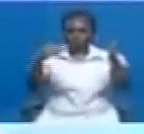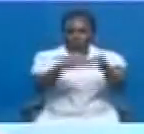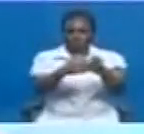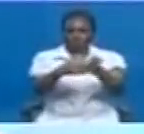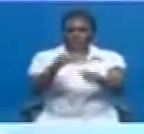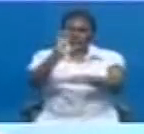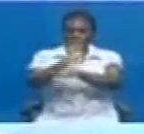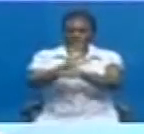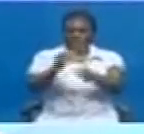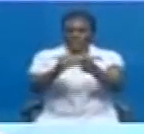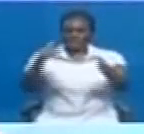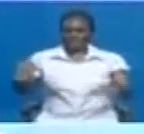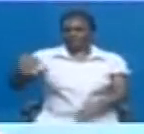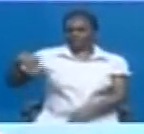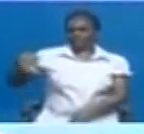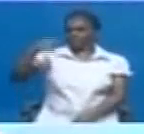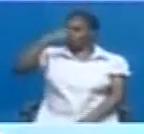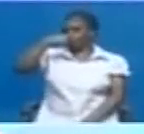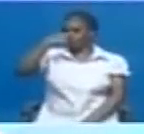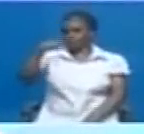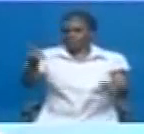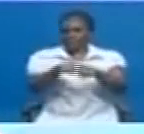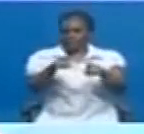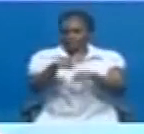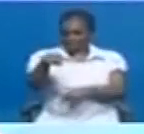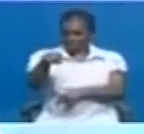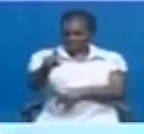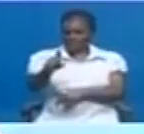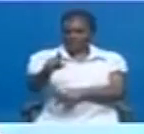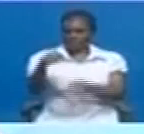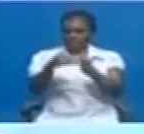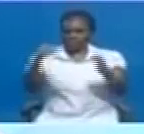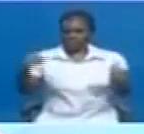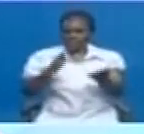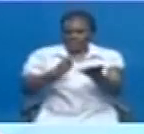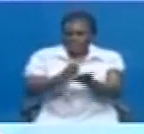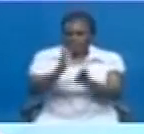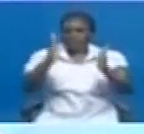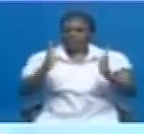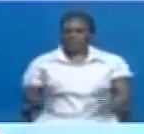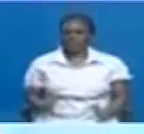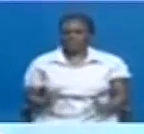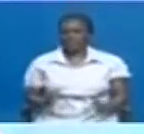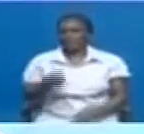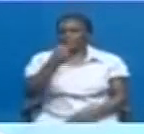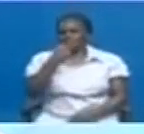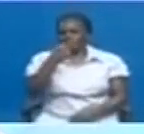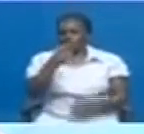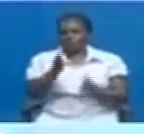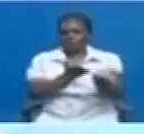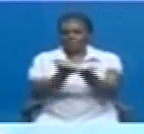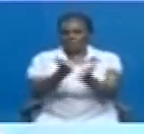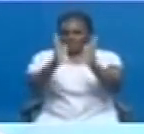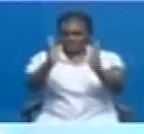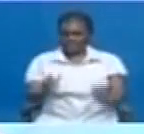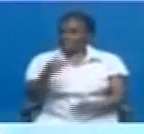from campaigns against the vaccination. According to him, it is a violation of human rights. The Director of Medical Services, Dr.